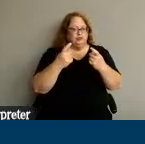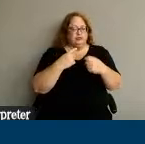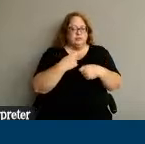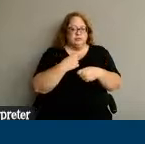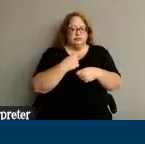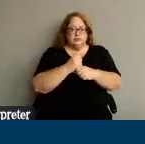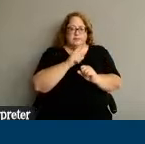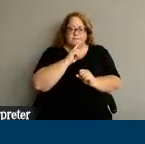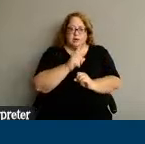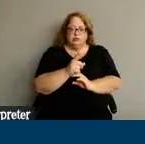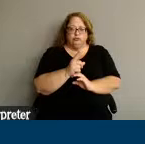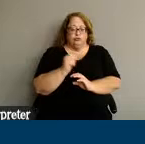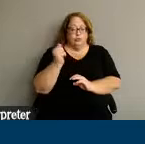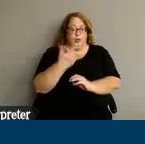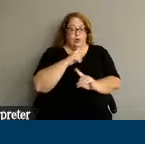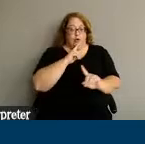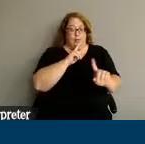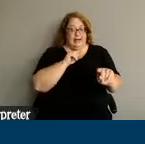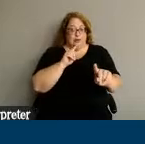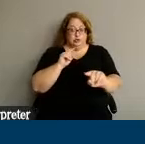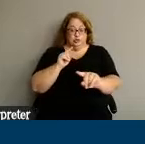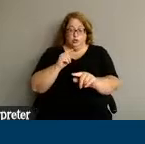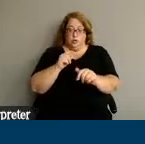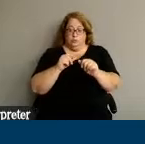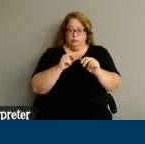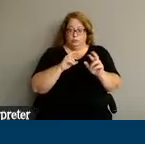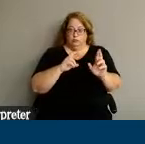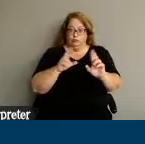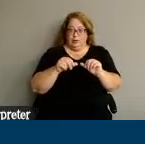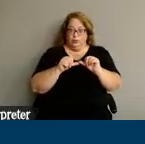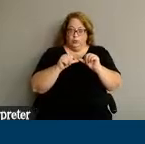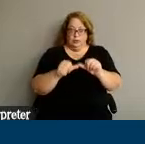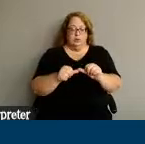ensure that all were answered. Are we ready to move on?